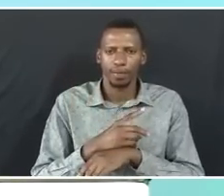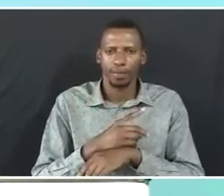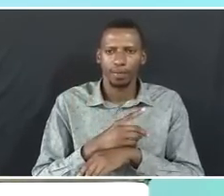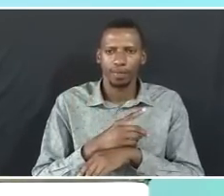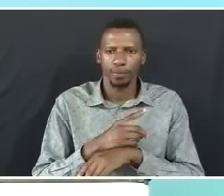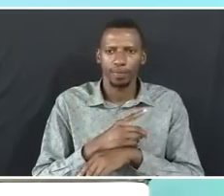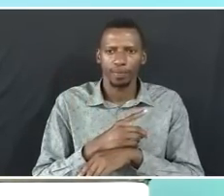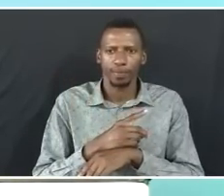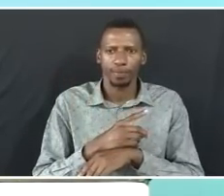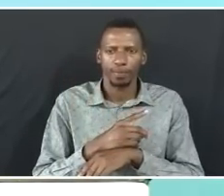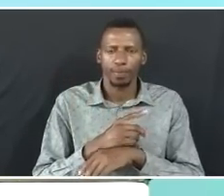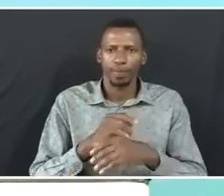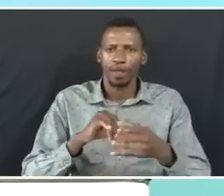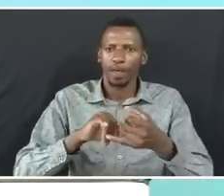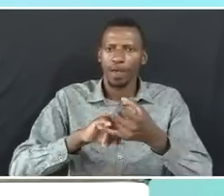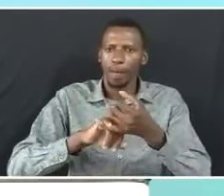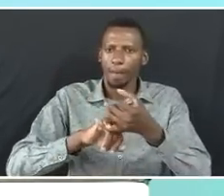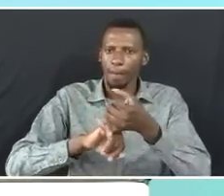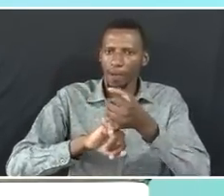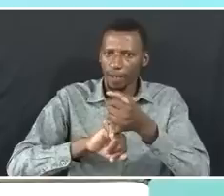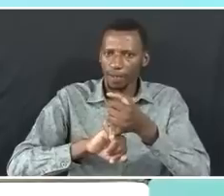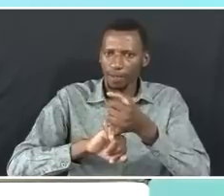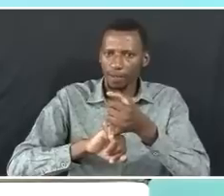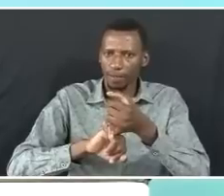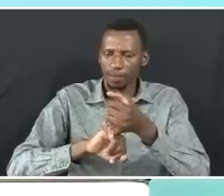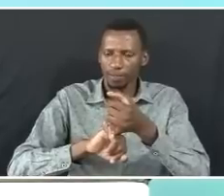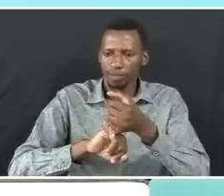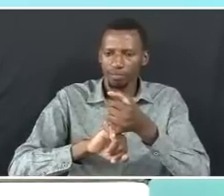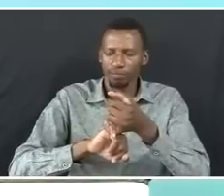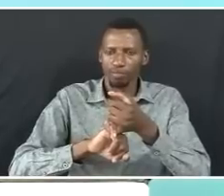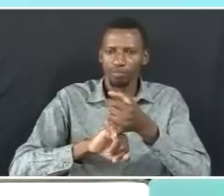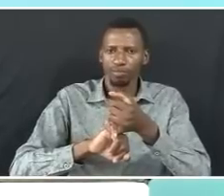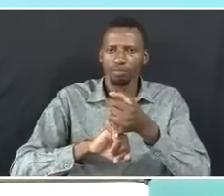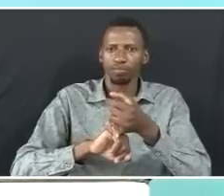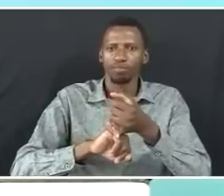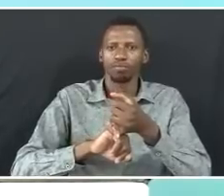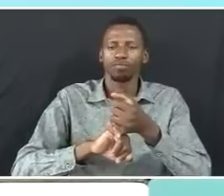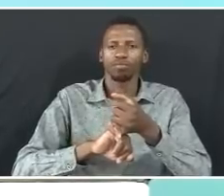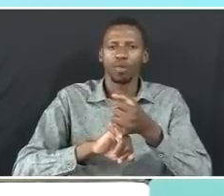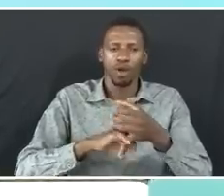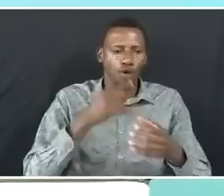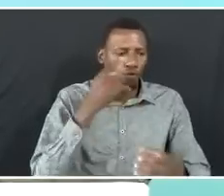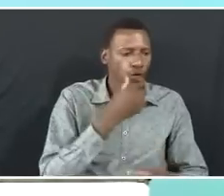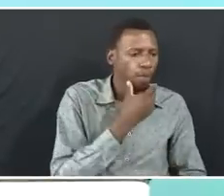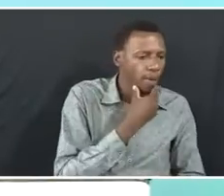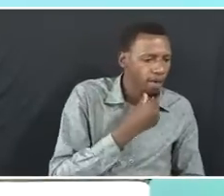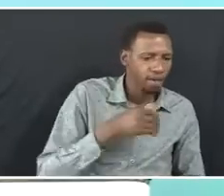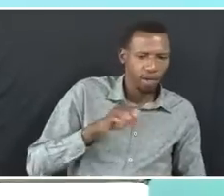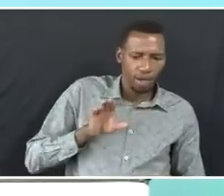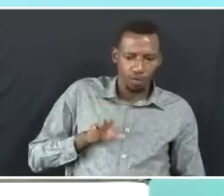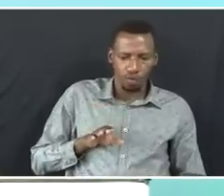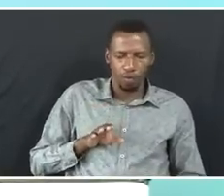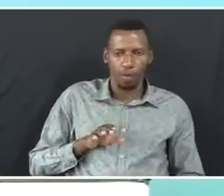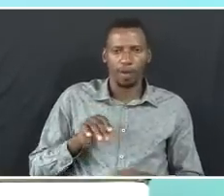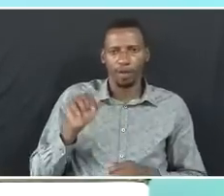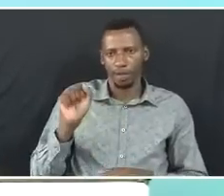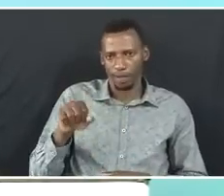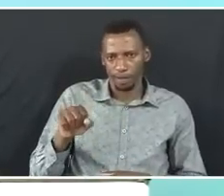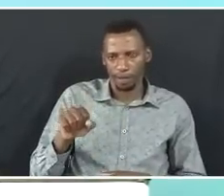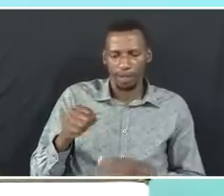is that marriage is monogamous. It is not only heterosexual, it is